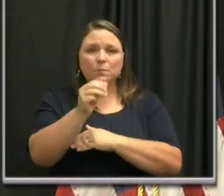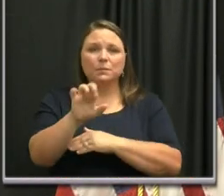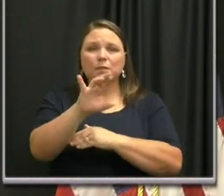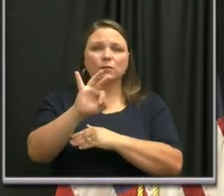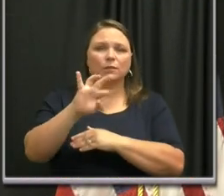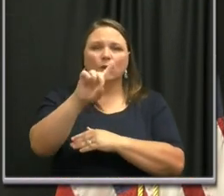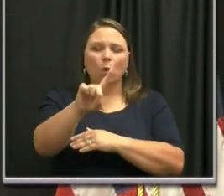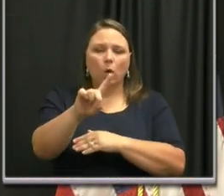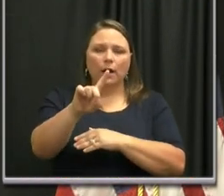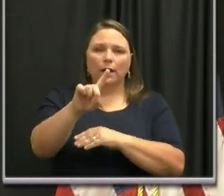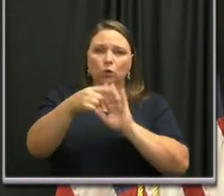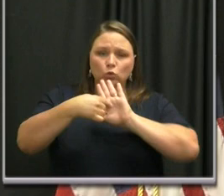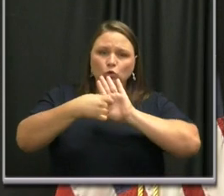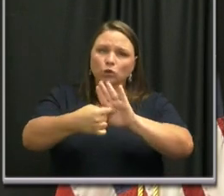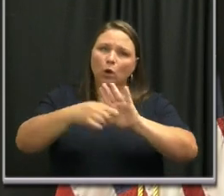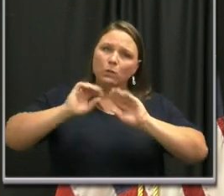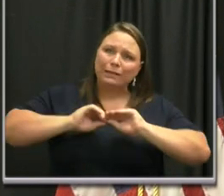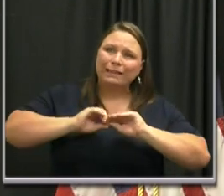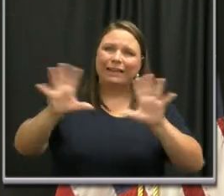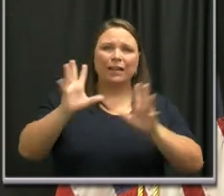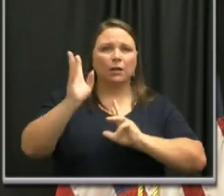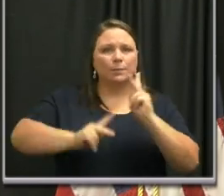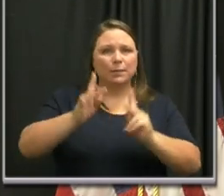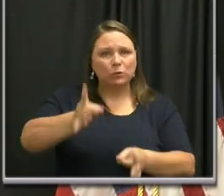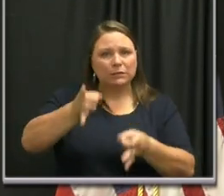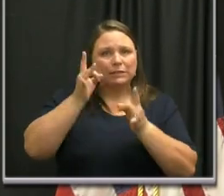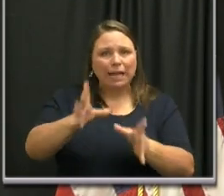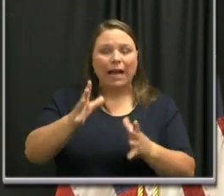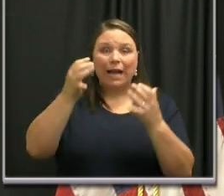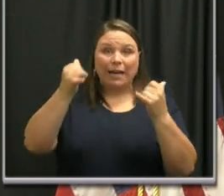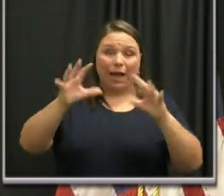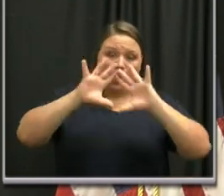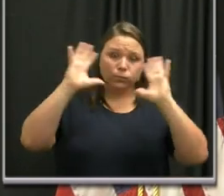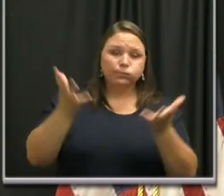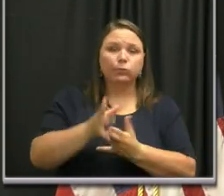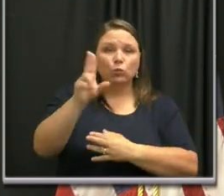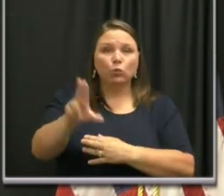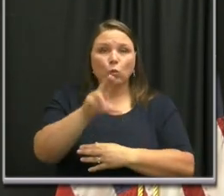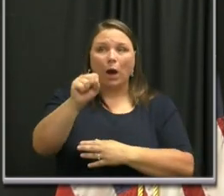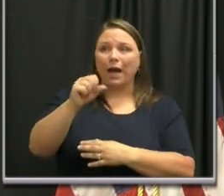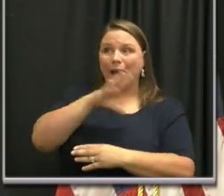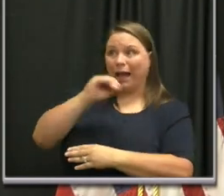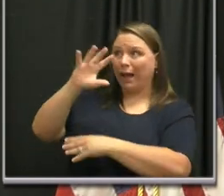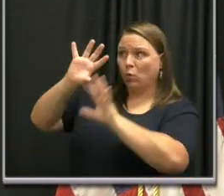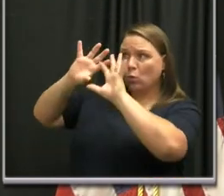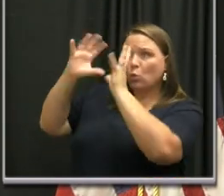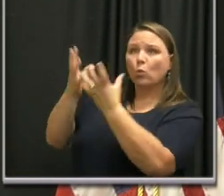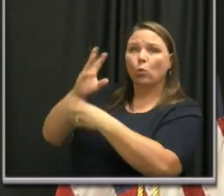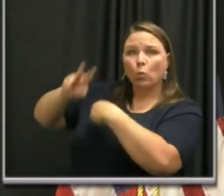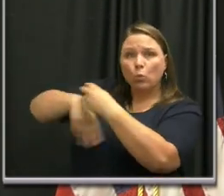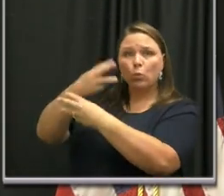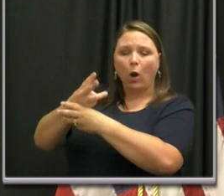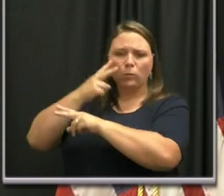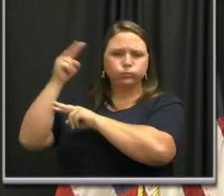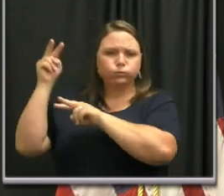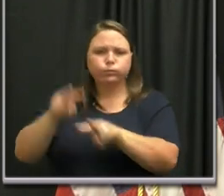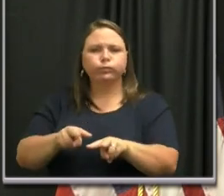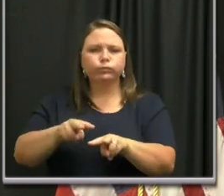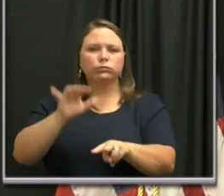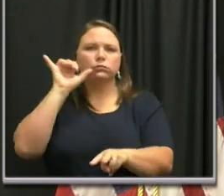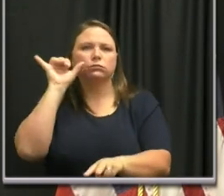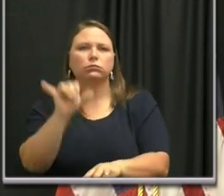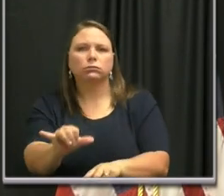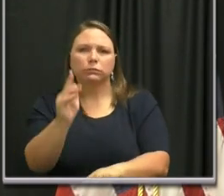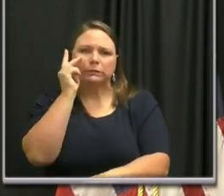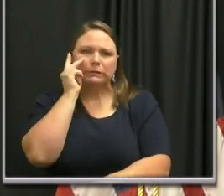bright light on that hate and made it visible to the country and to the world. And the absolute cruelty